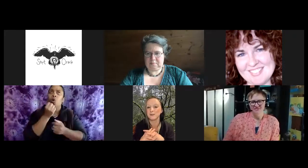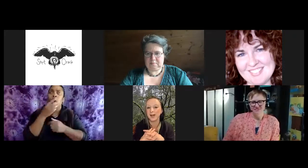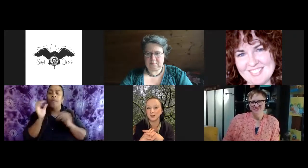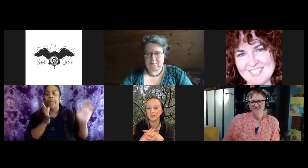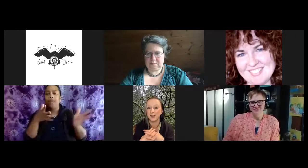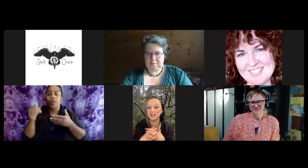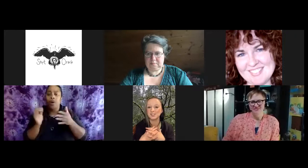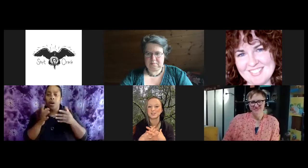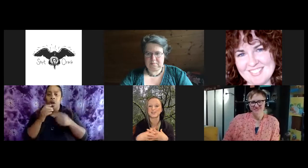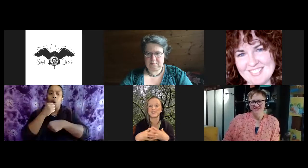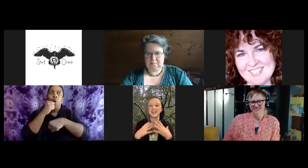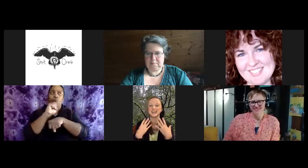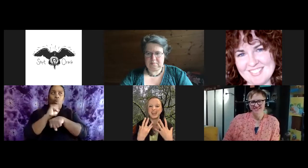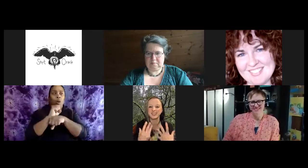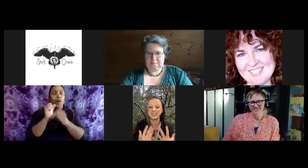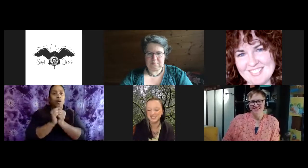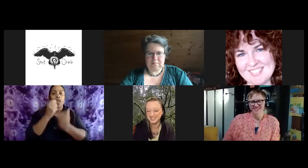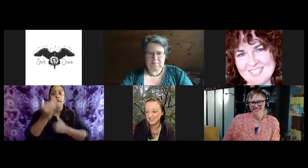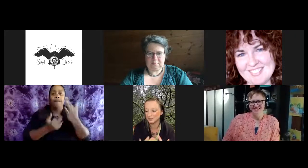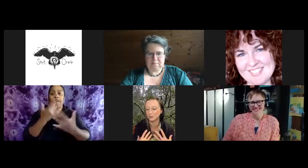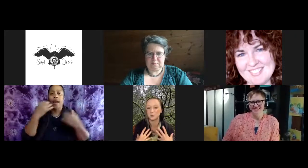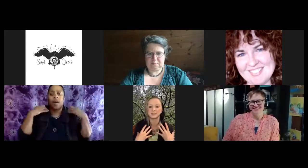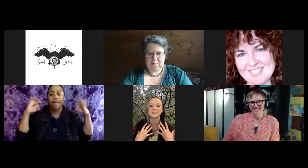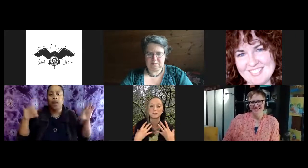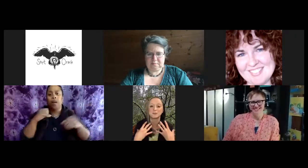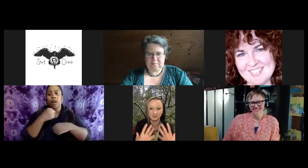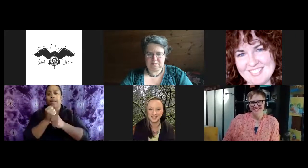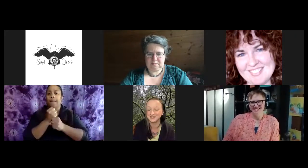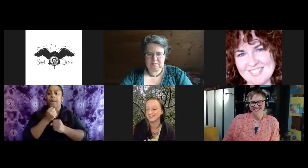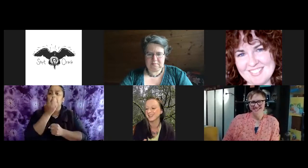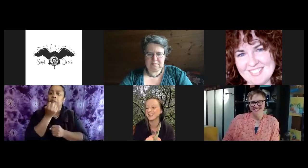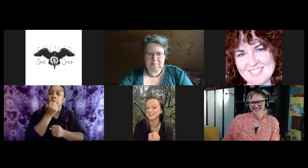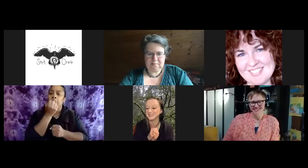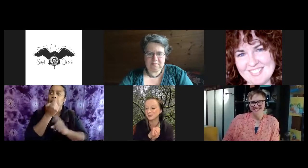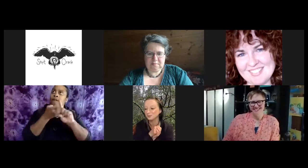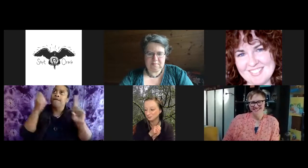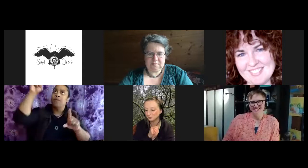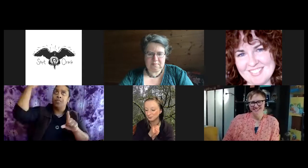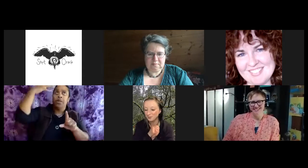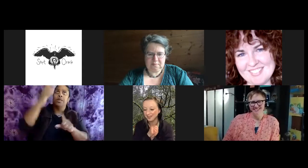the fire fae to create that heat from the sun's light.